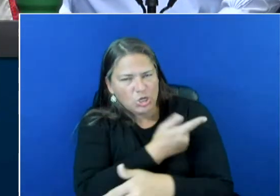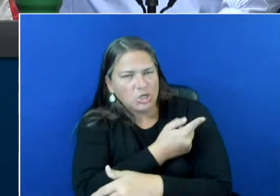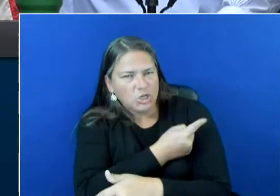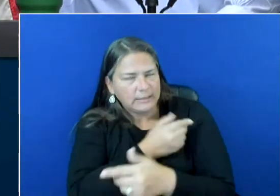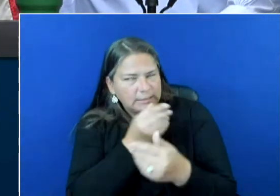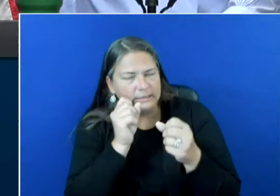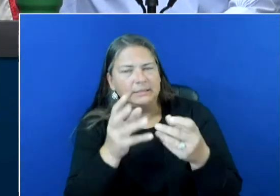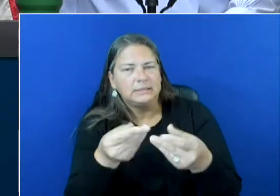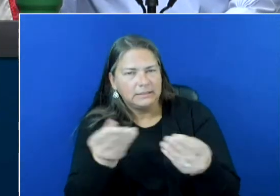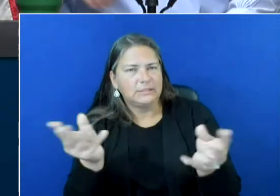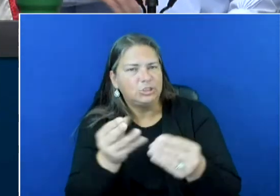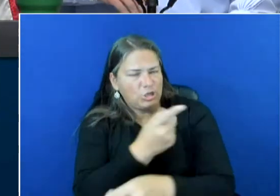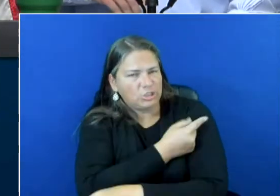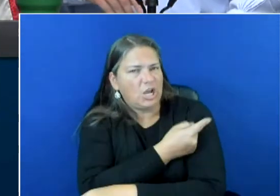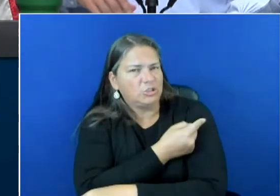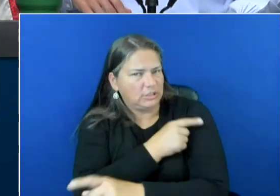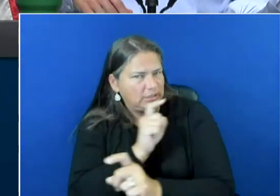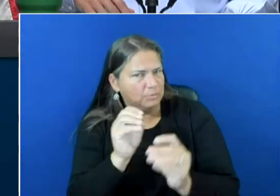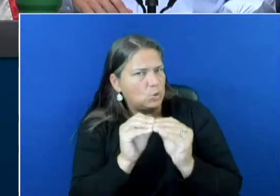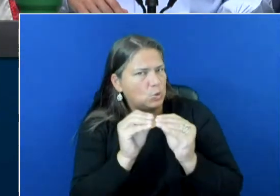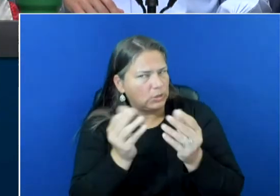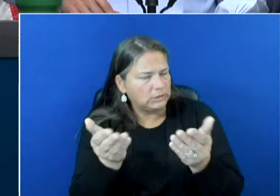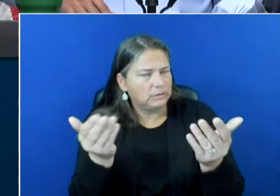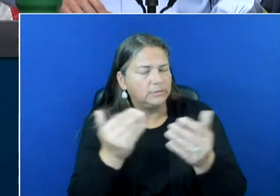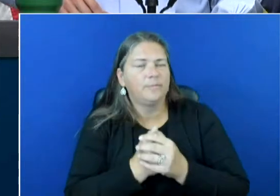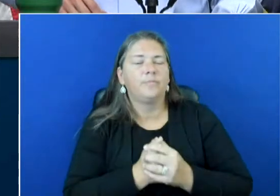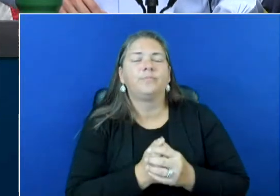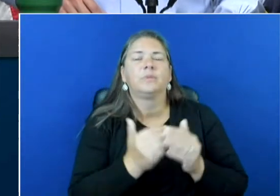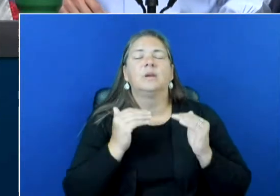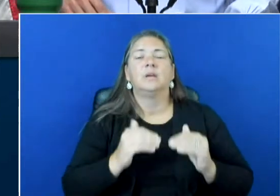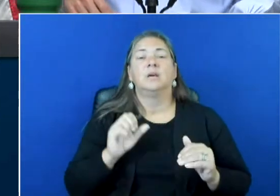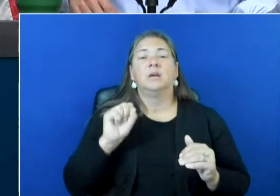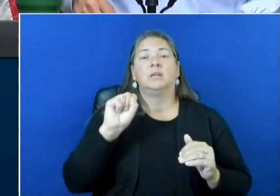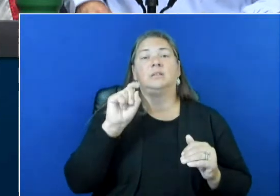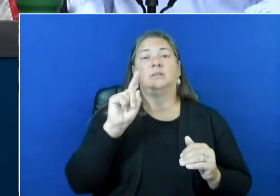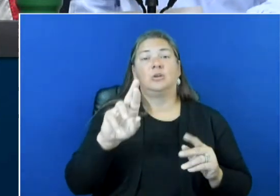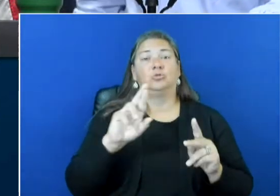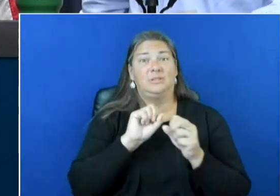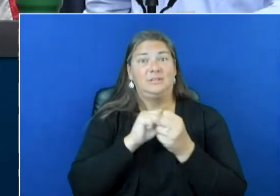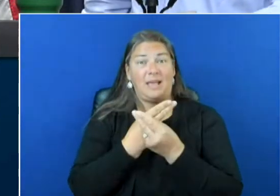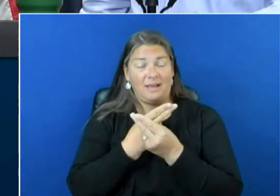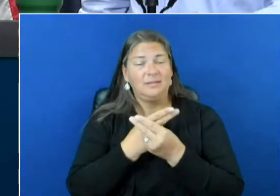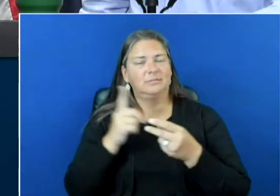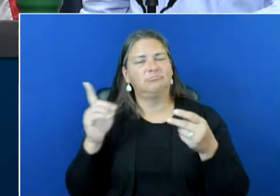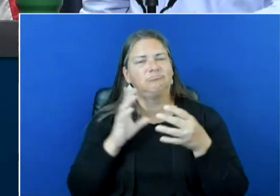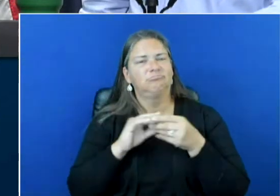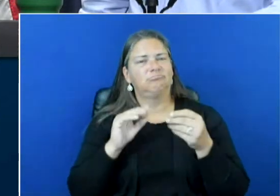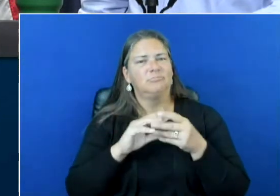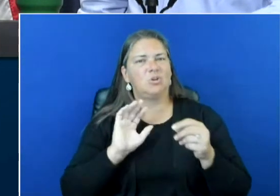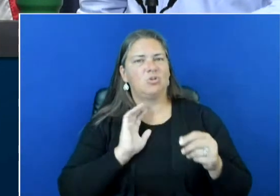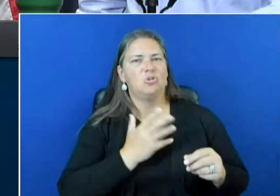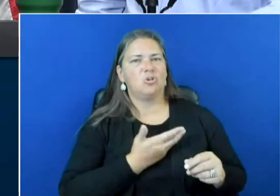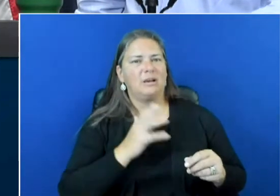Dr. Stack breaks down vaccination status of our cases. Let's show that chart today.